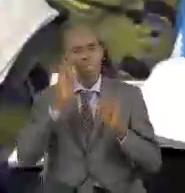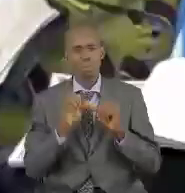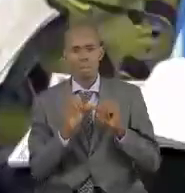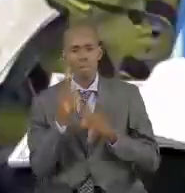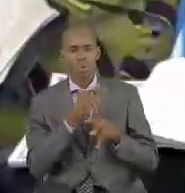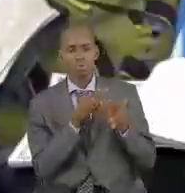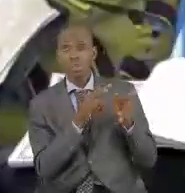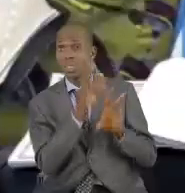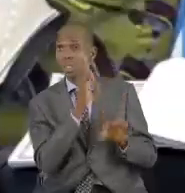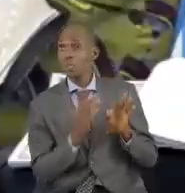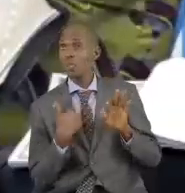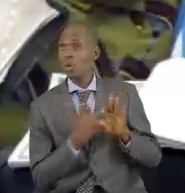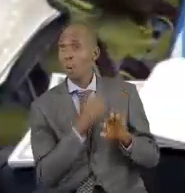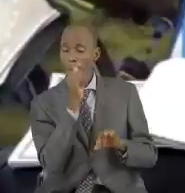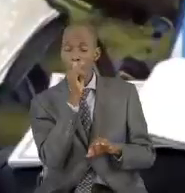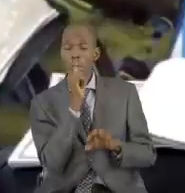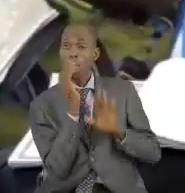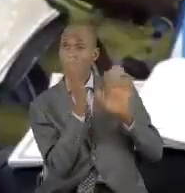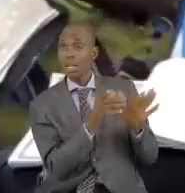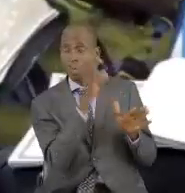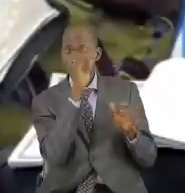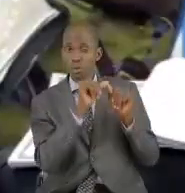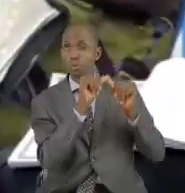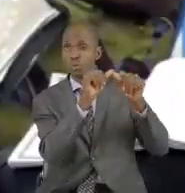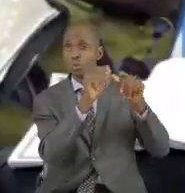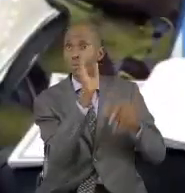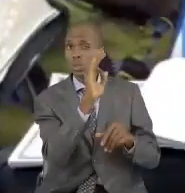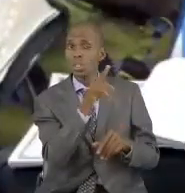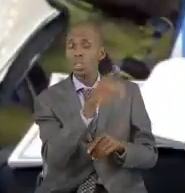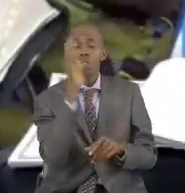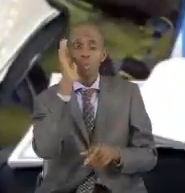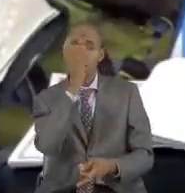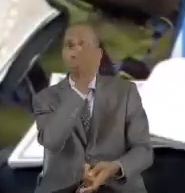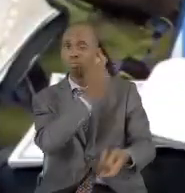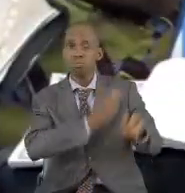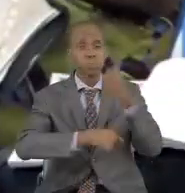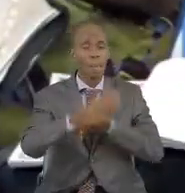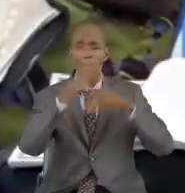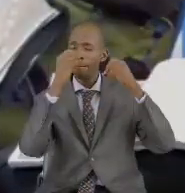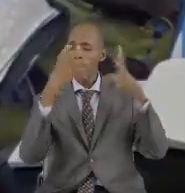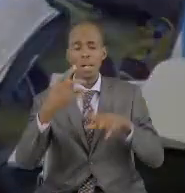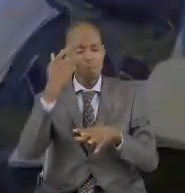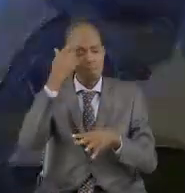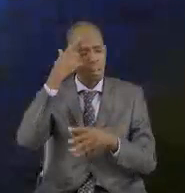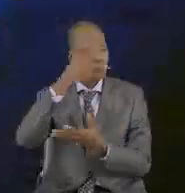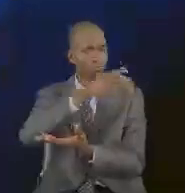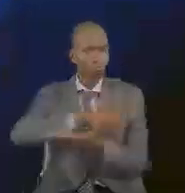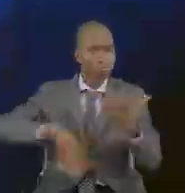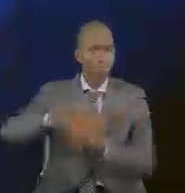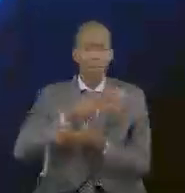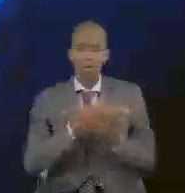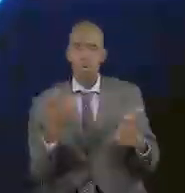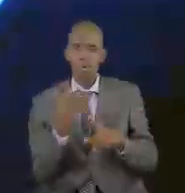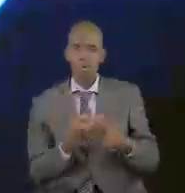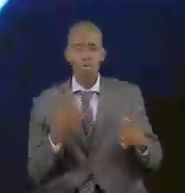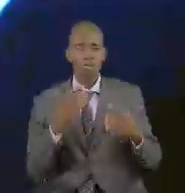this, he'll turn the world upside down. True, true. Because when you come later, they said, the men that have turned the